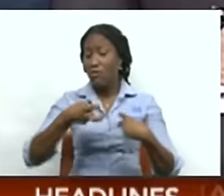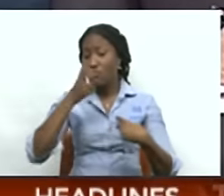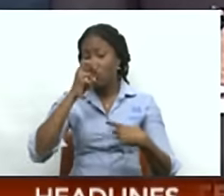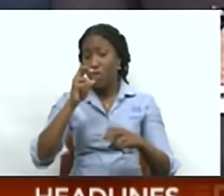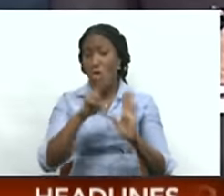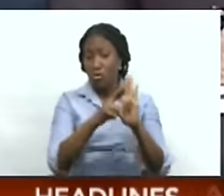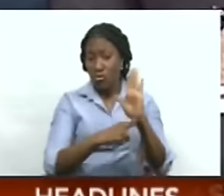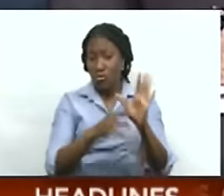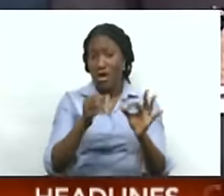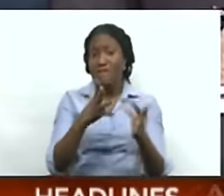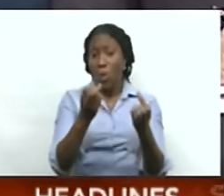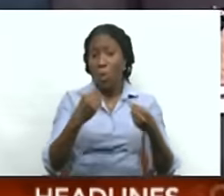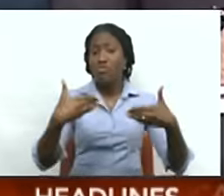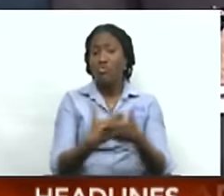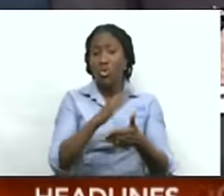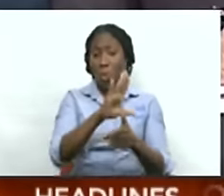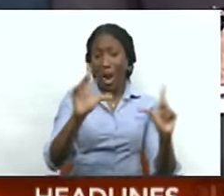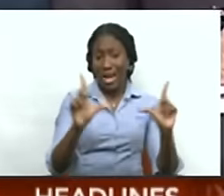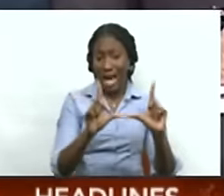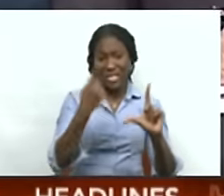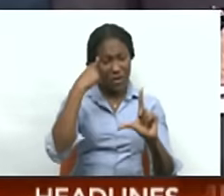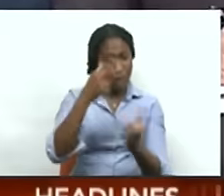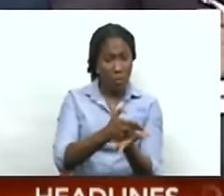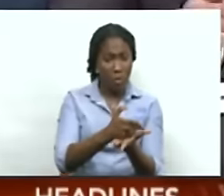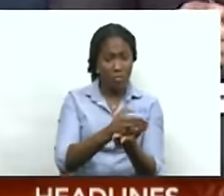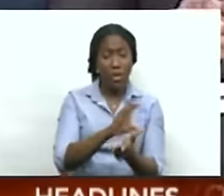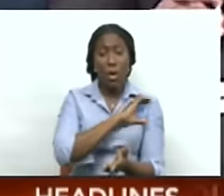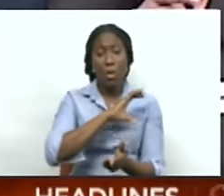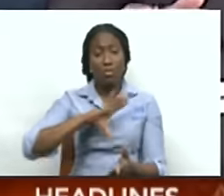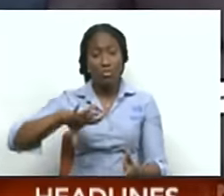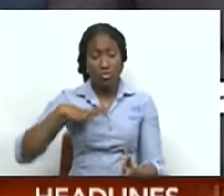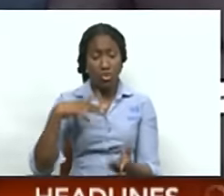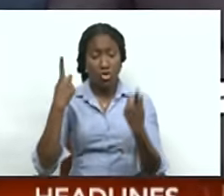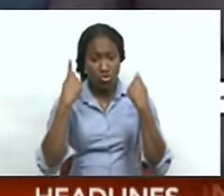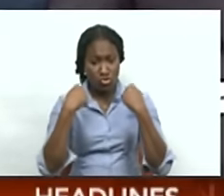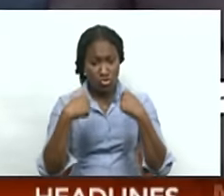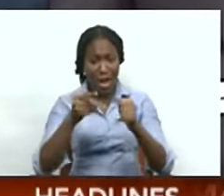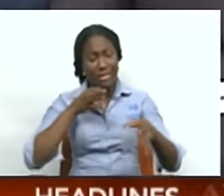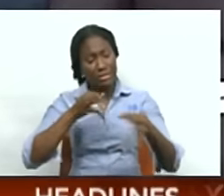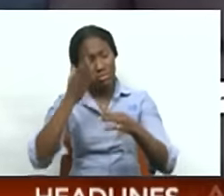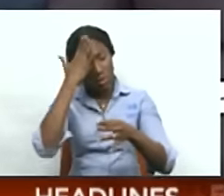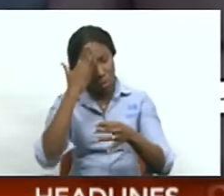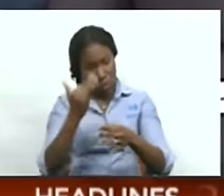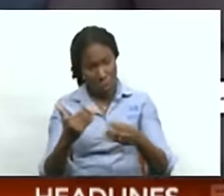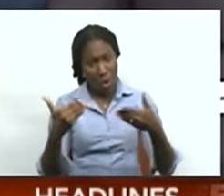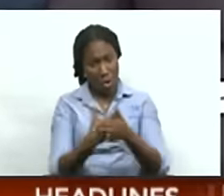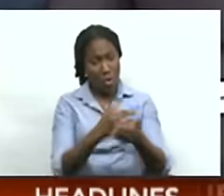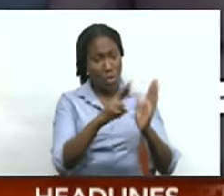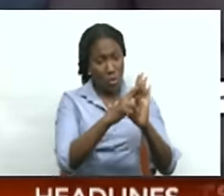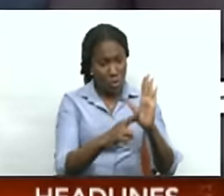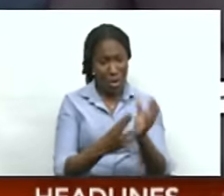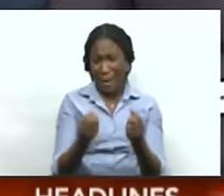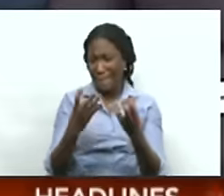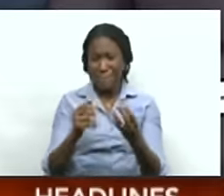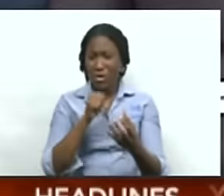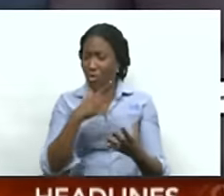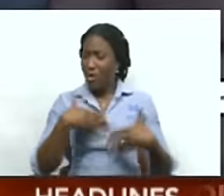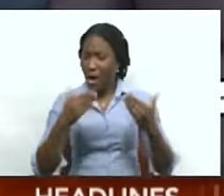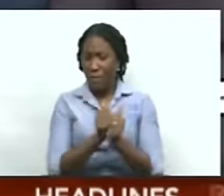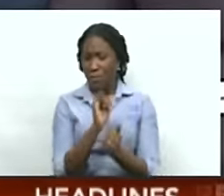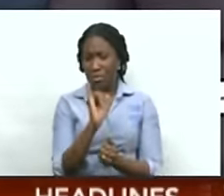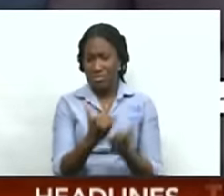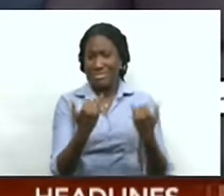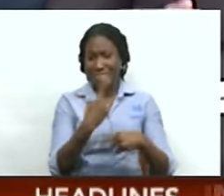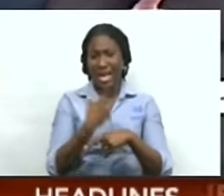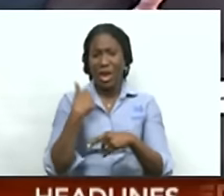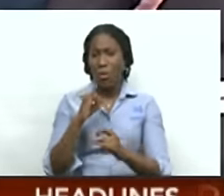Police Commissioner Earle Herbert Christopher is trying to justify these new measures, many are not in support. Today we took to the streets to hear from you